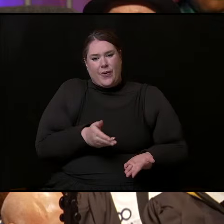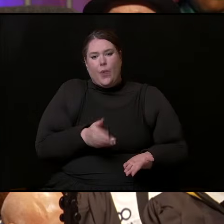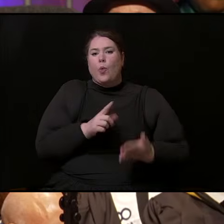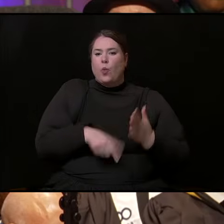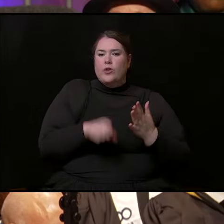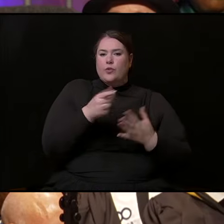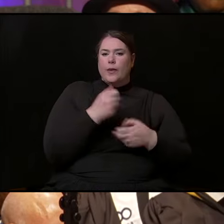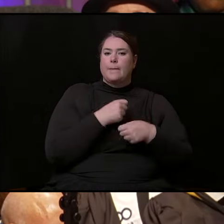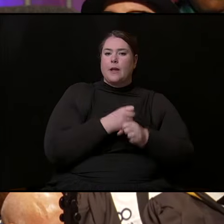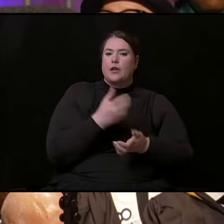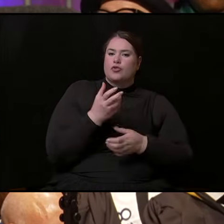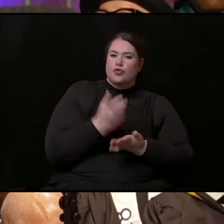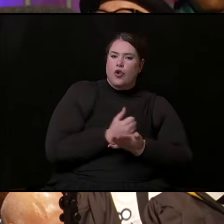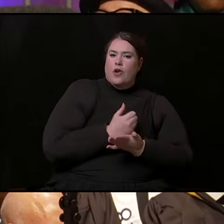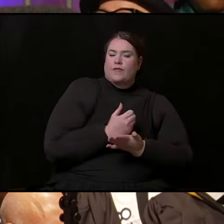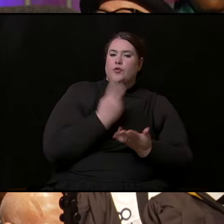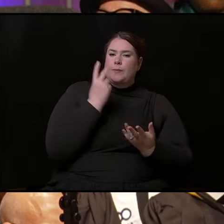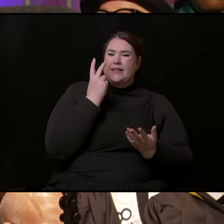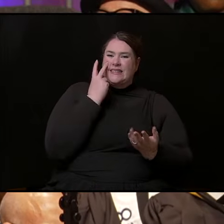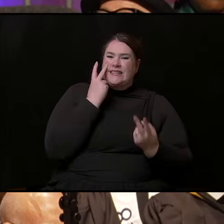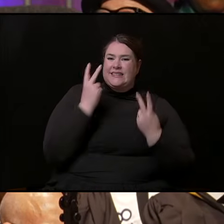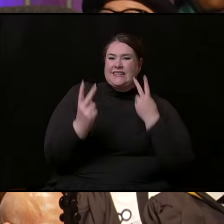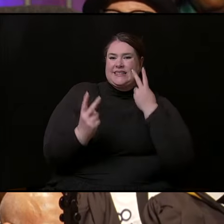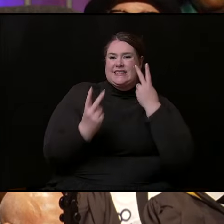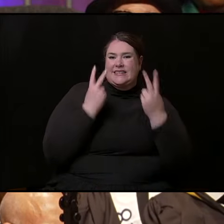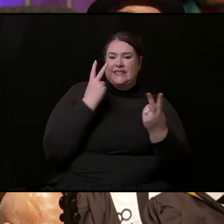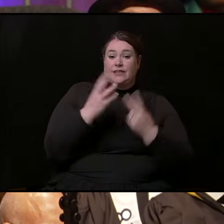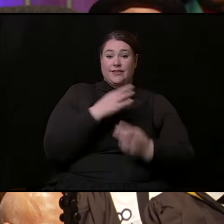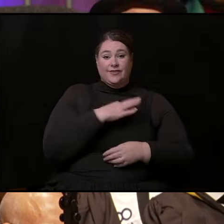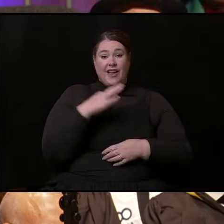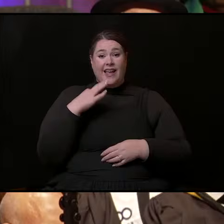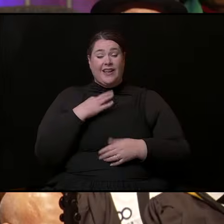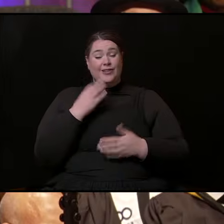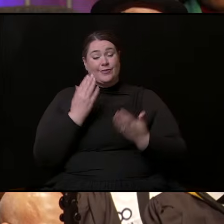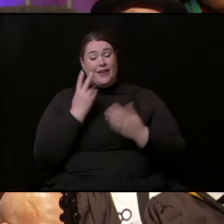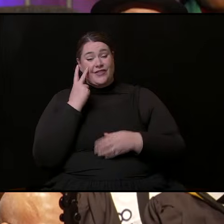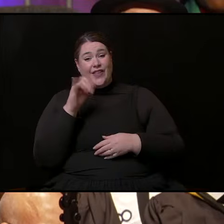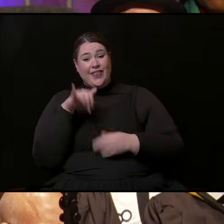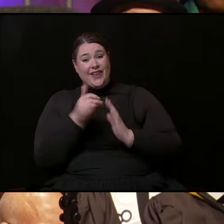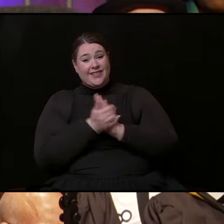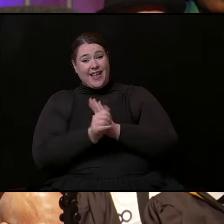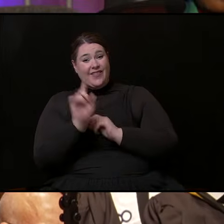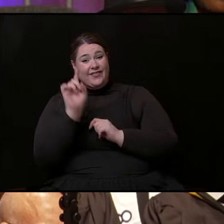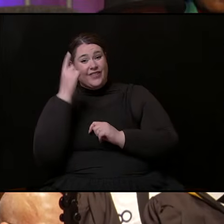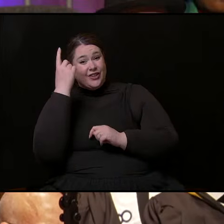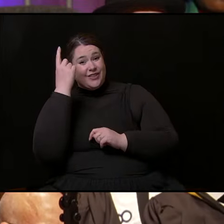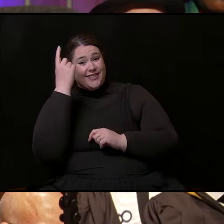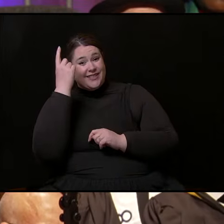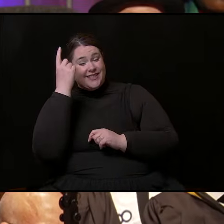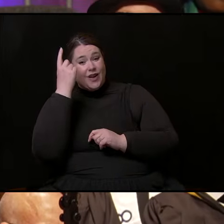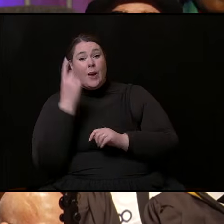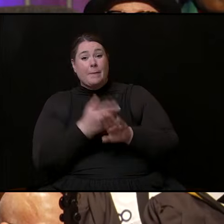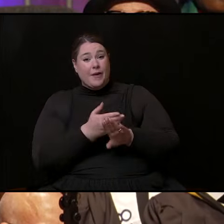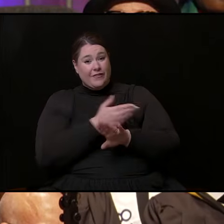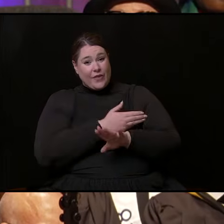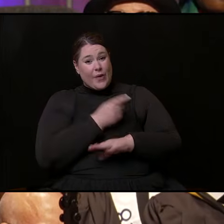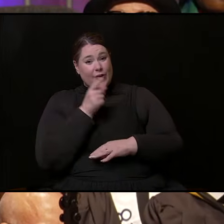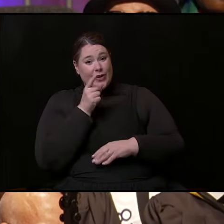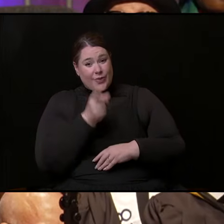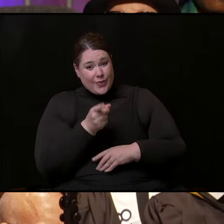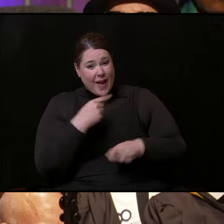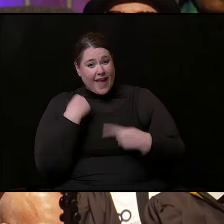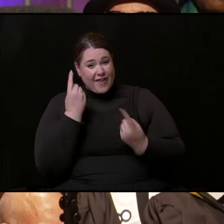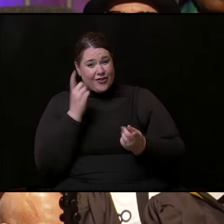deserved to be seen. Your faculty may have seen this talent first, sometimes even before you ever saw